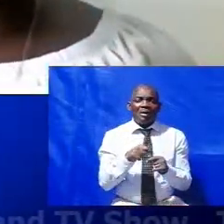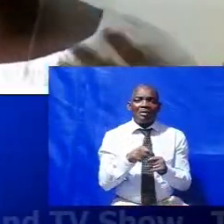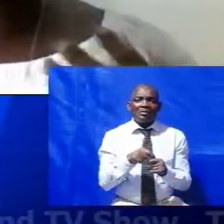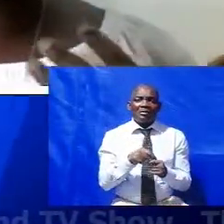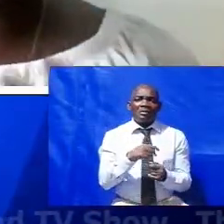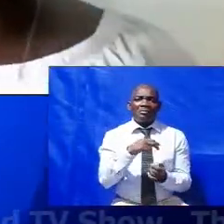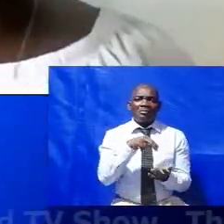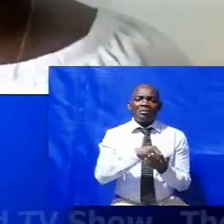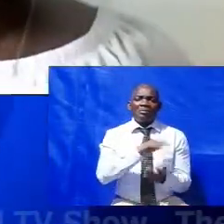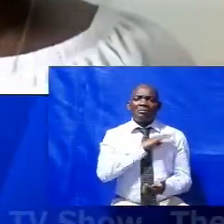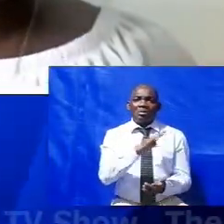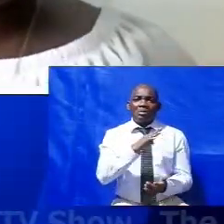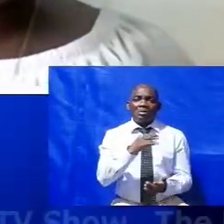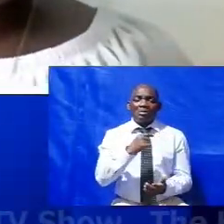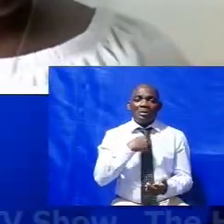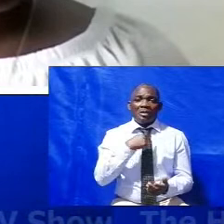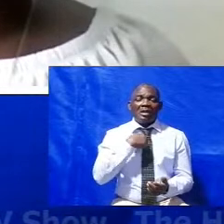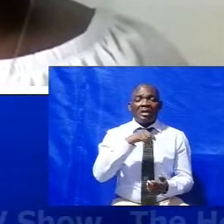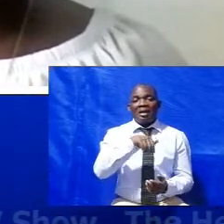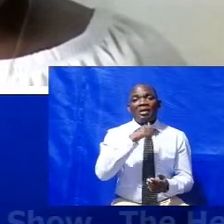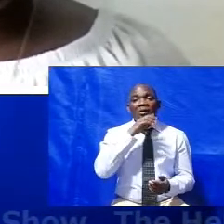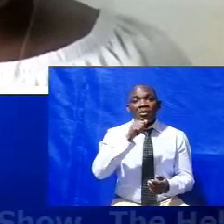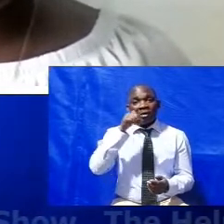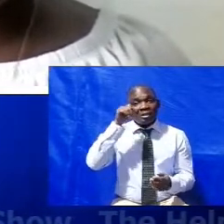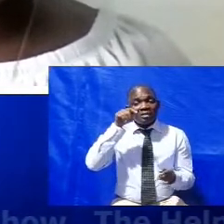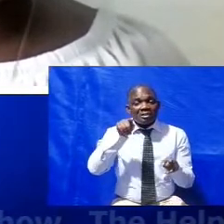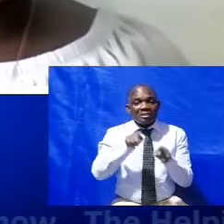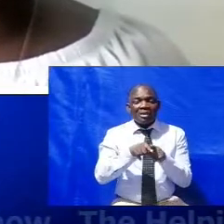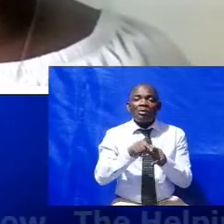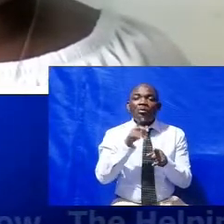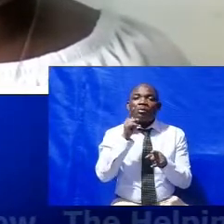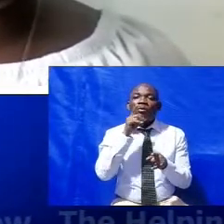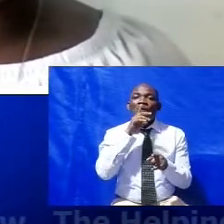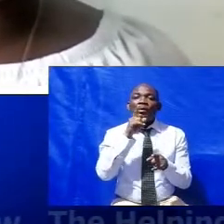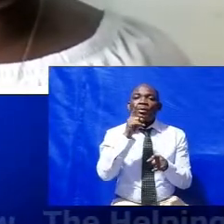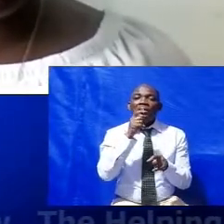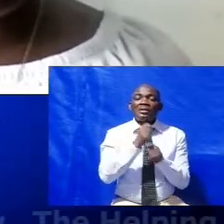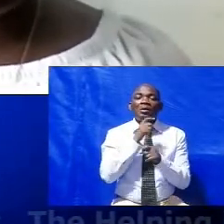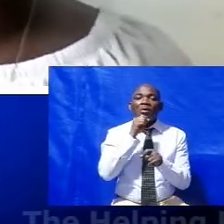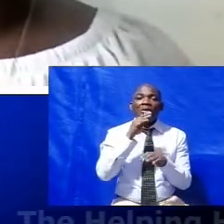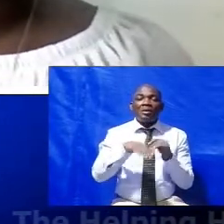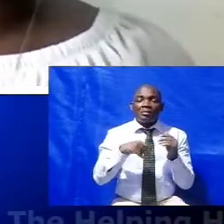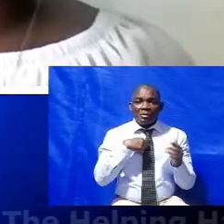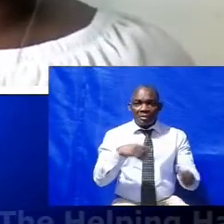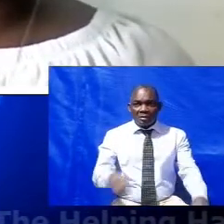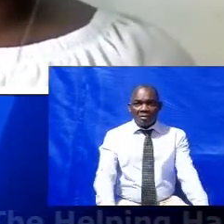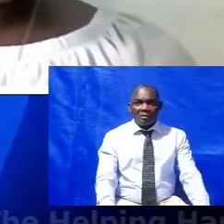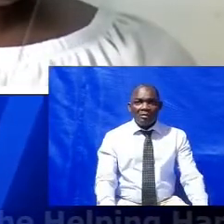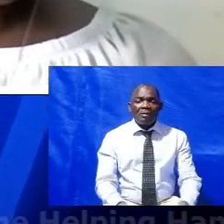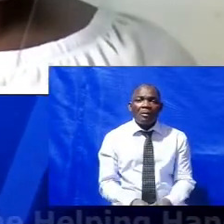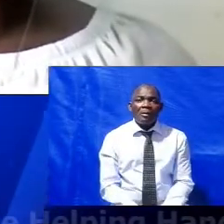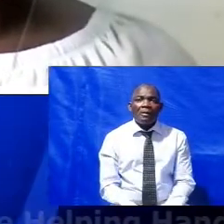I had to stand up, and I have an older sister. My sister is 1 year older than me, but